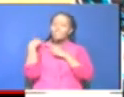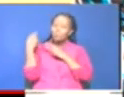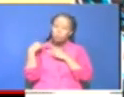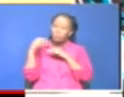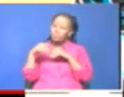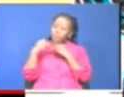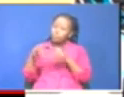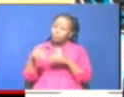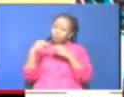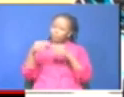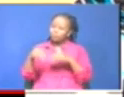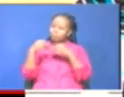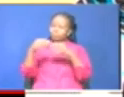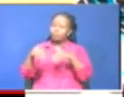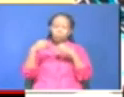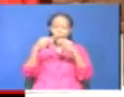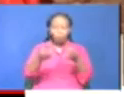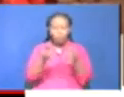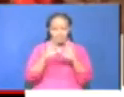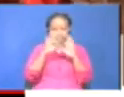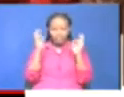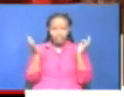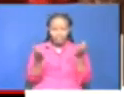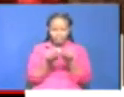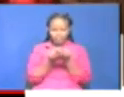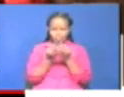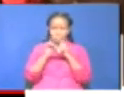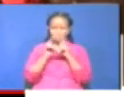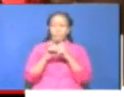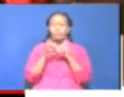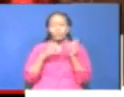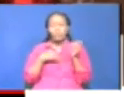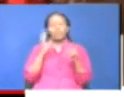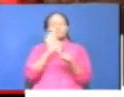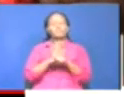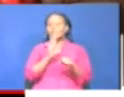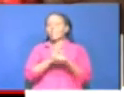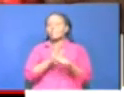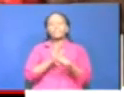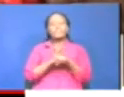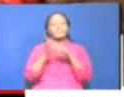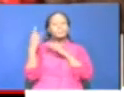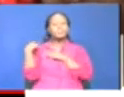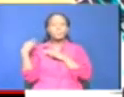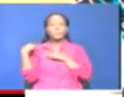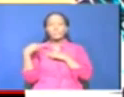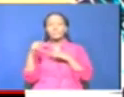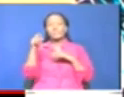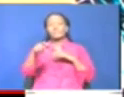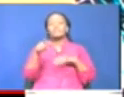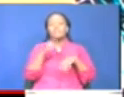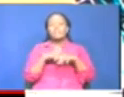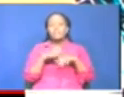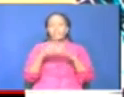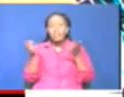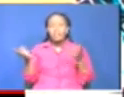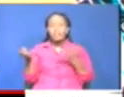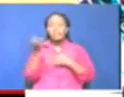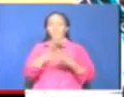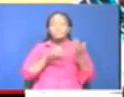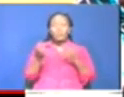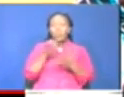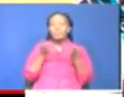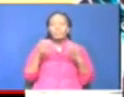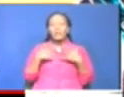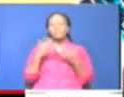kutoa, kutualia katika familia, na ako na responsibility nyingi sana. Wakati kama huu, wakati ambapo economy yetu imeenda chini